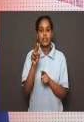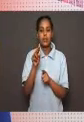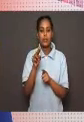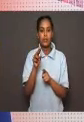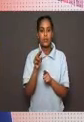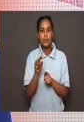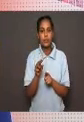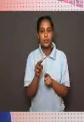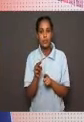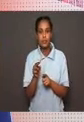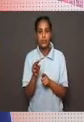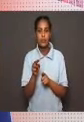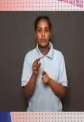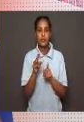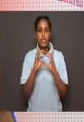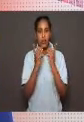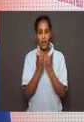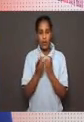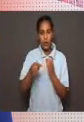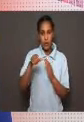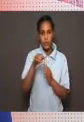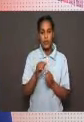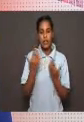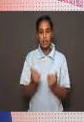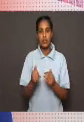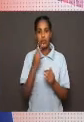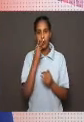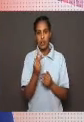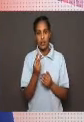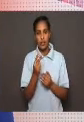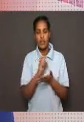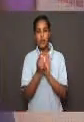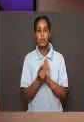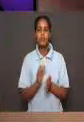molecular orbitals. Let us look at an example.